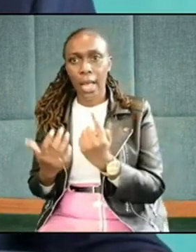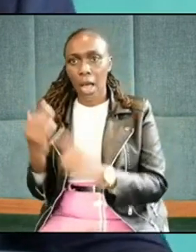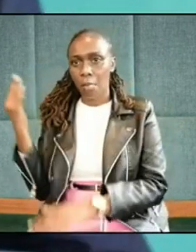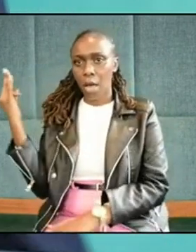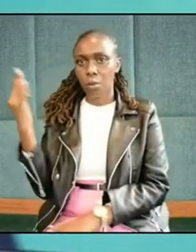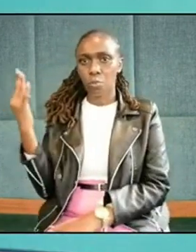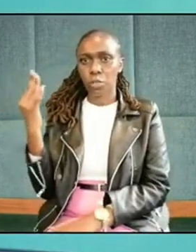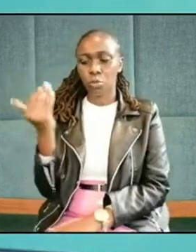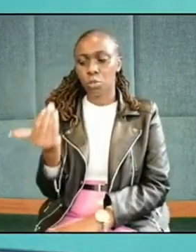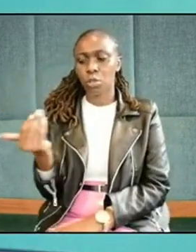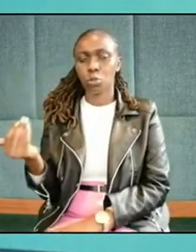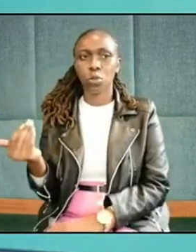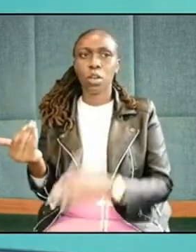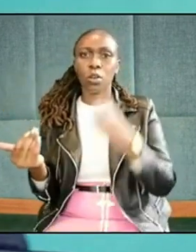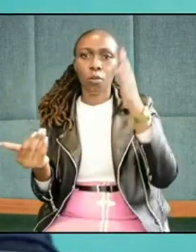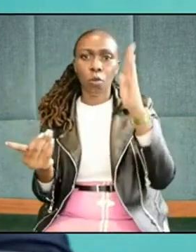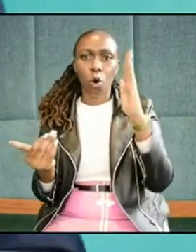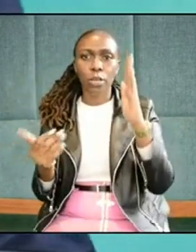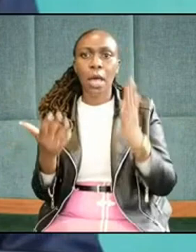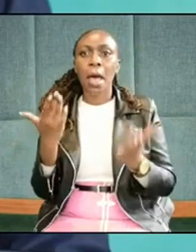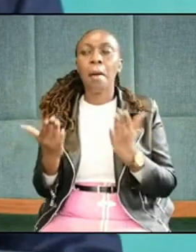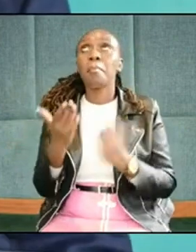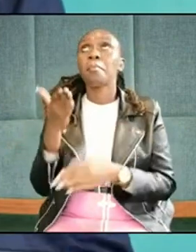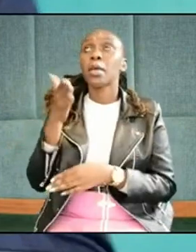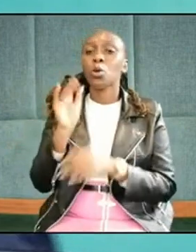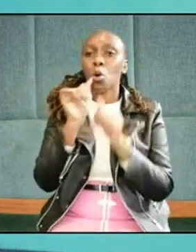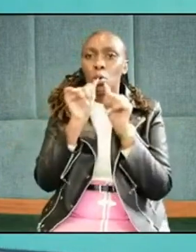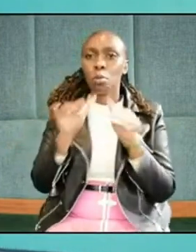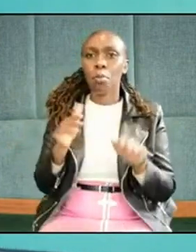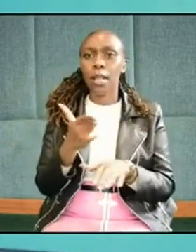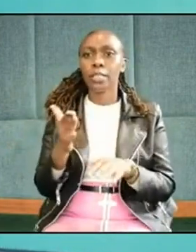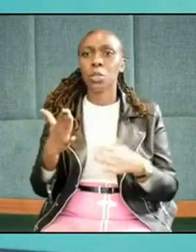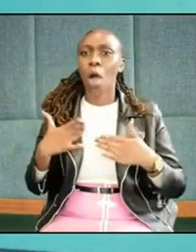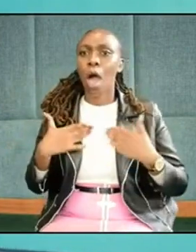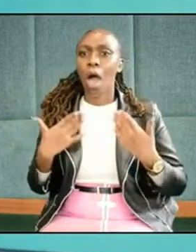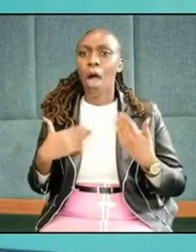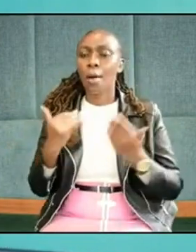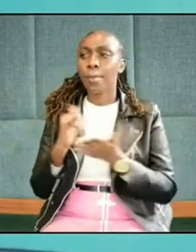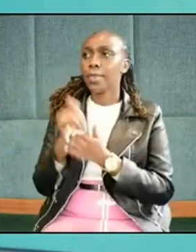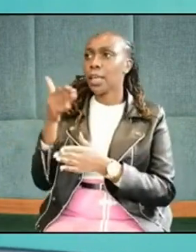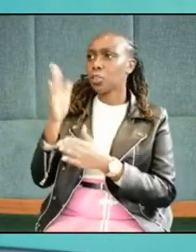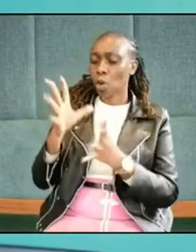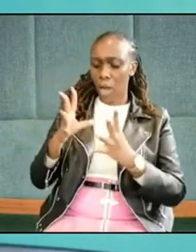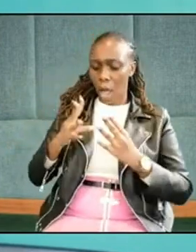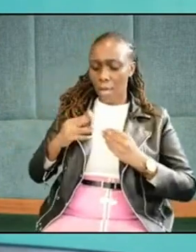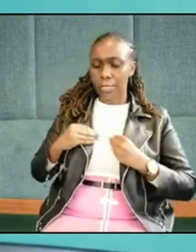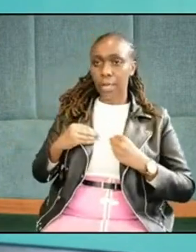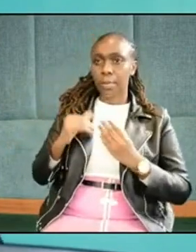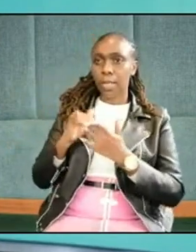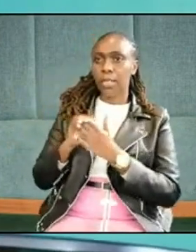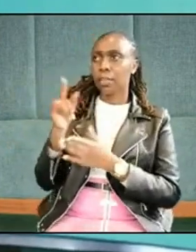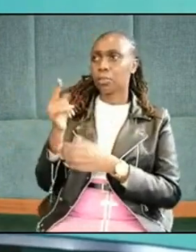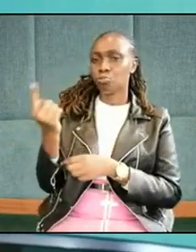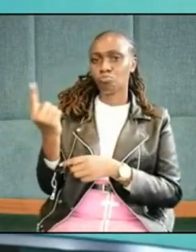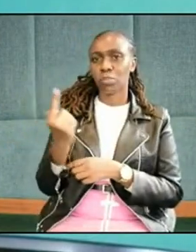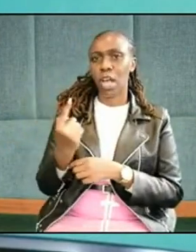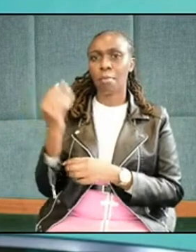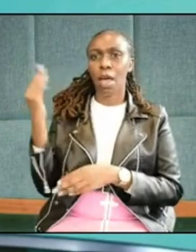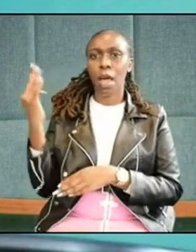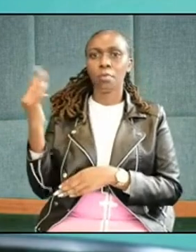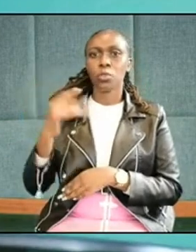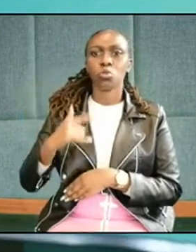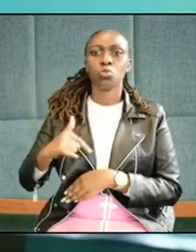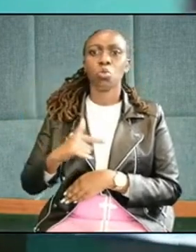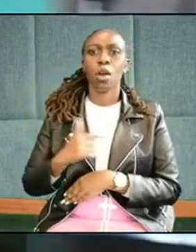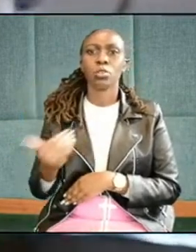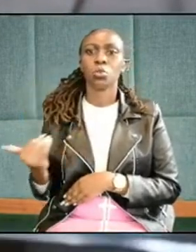children of God. May God bless you. We are happy that God has accepted that you be able to bless his children